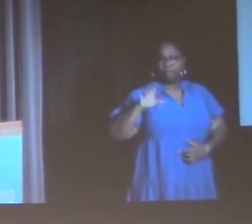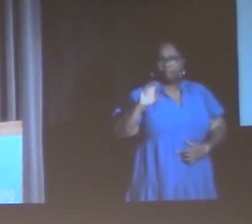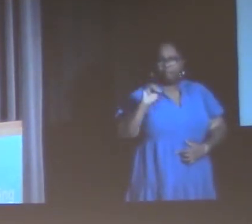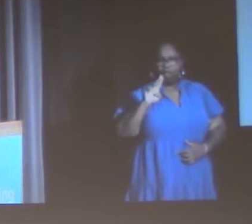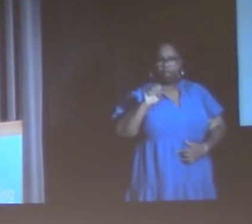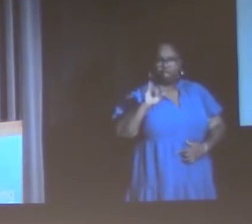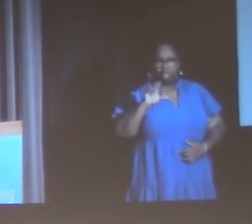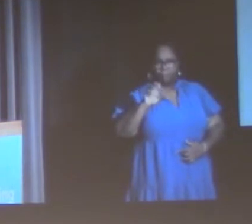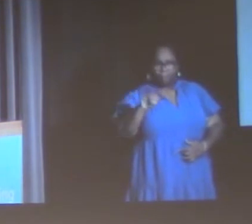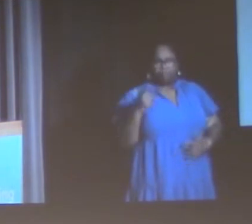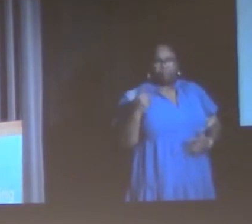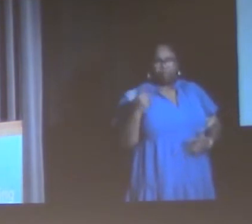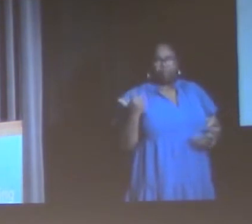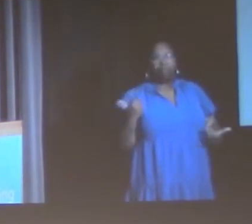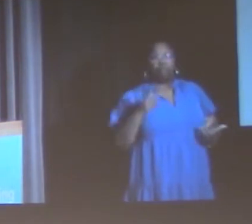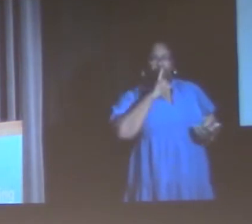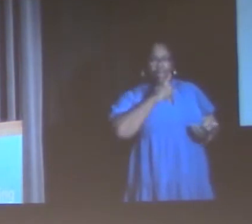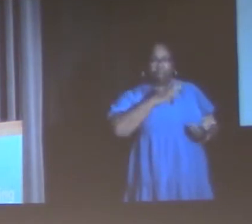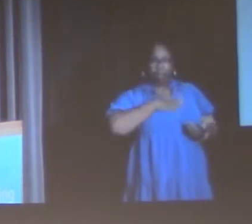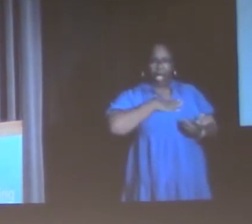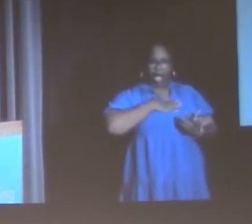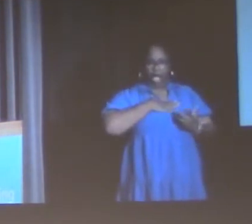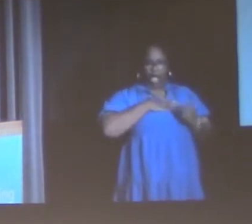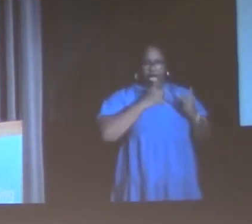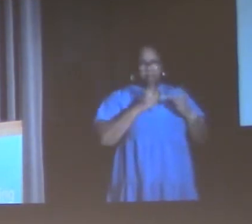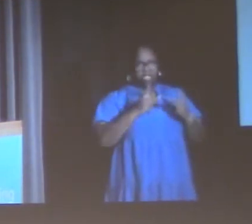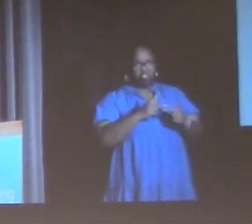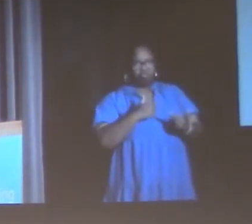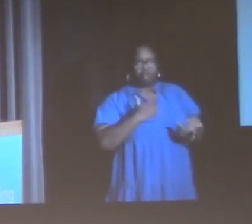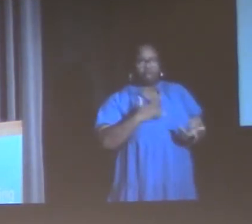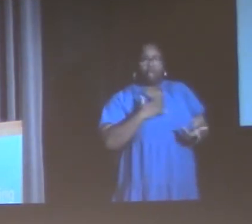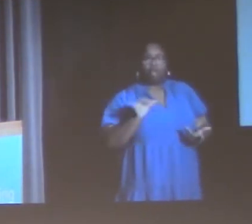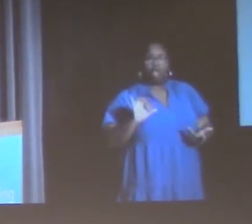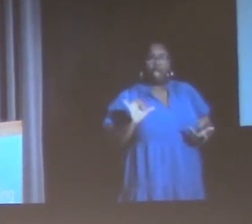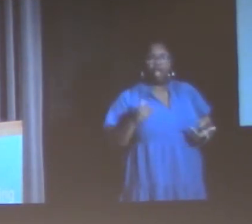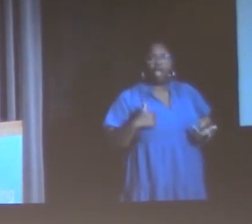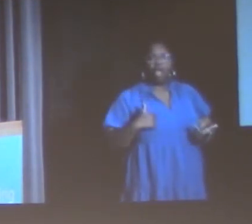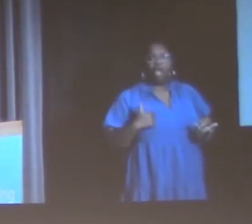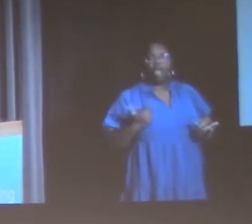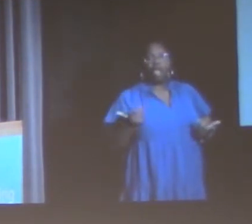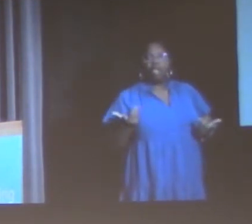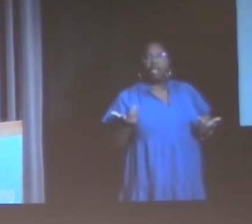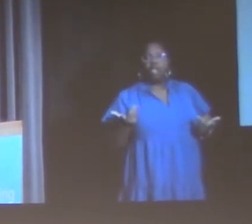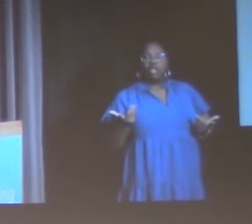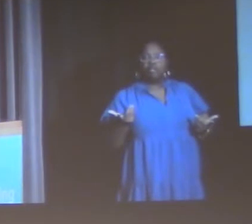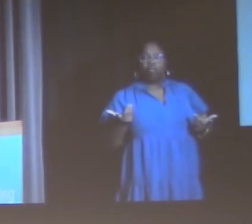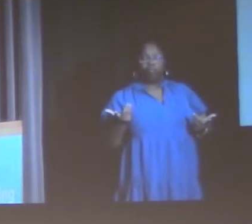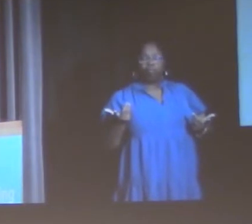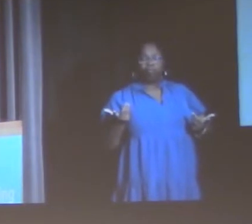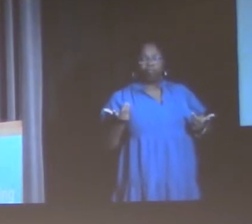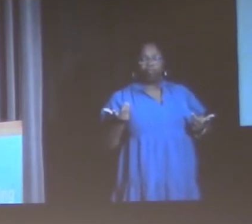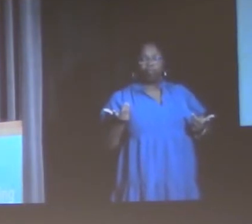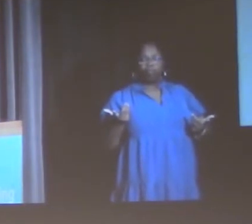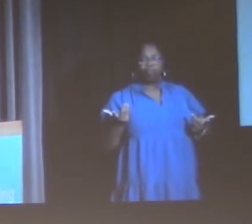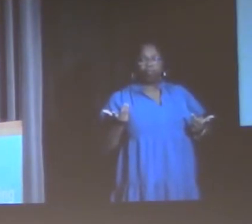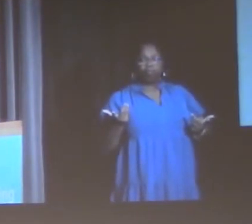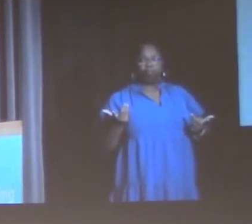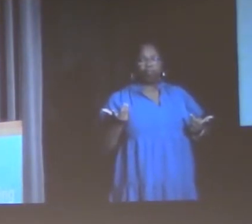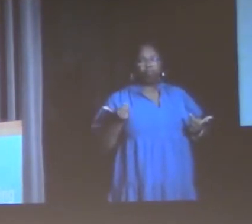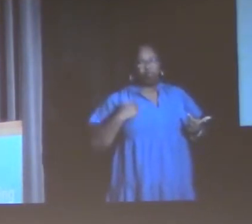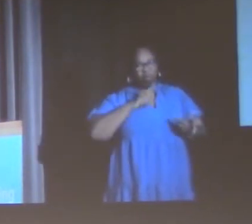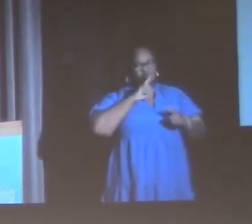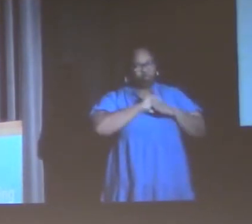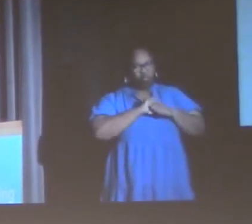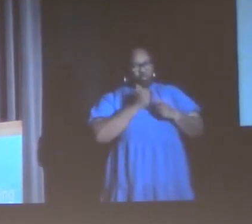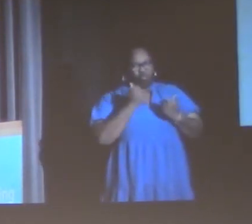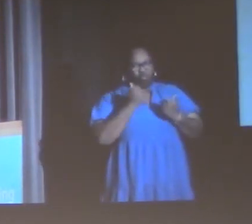so I was not in a position that I was like, I really tried to understand the